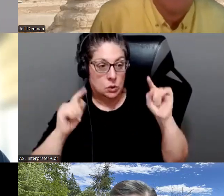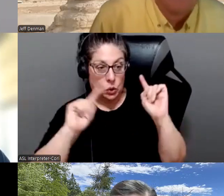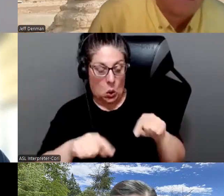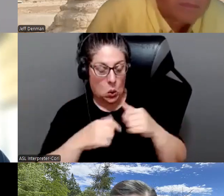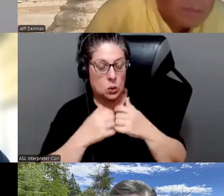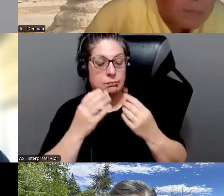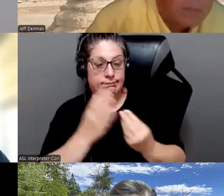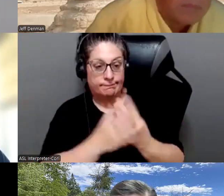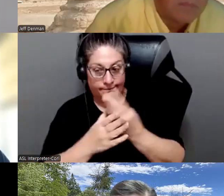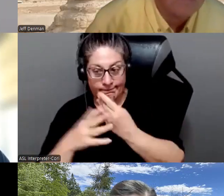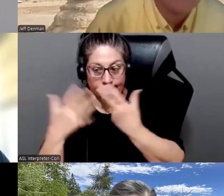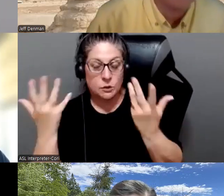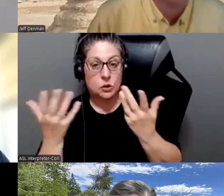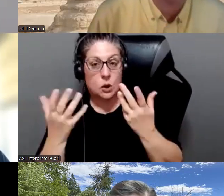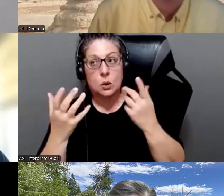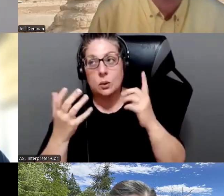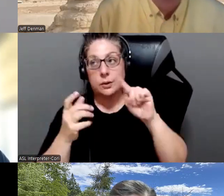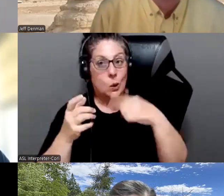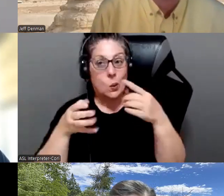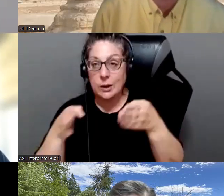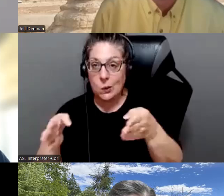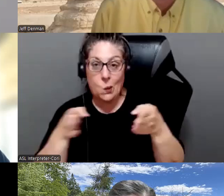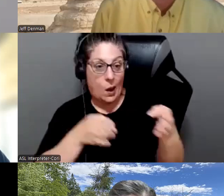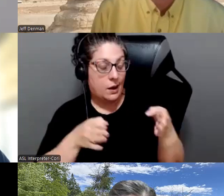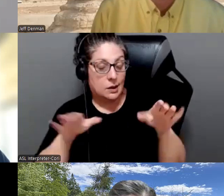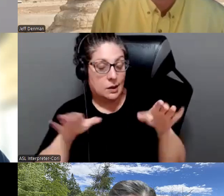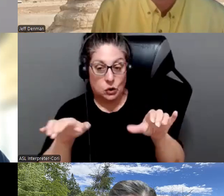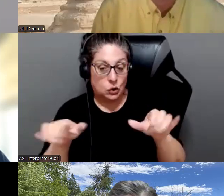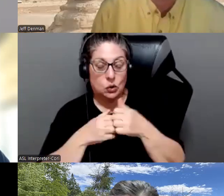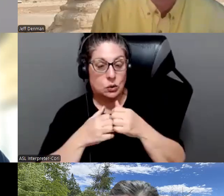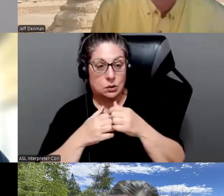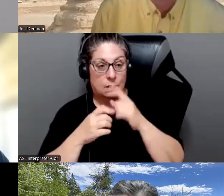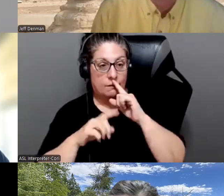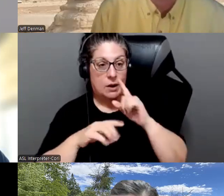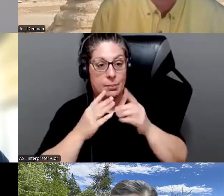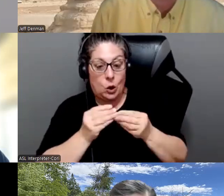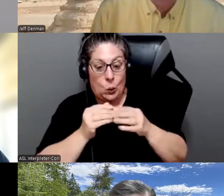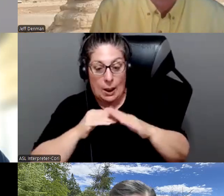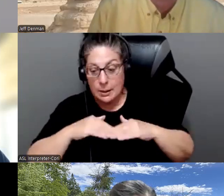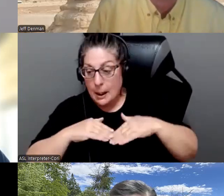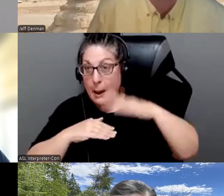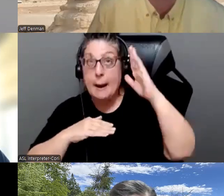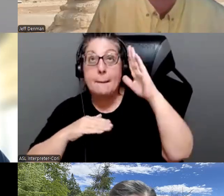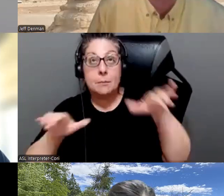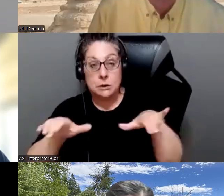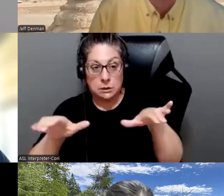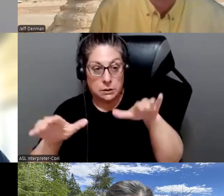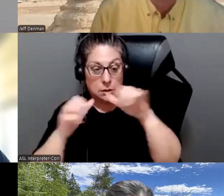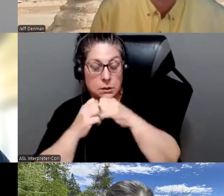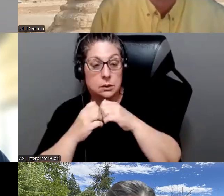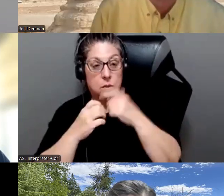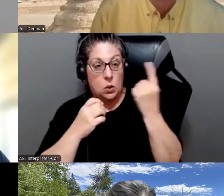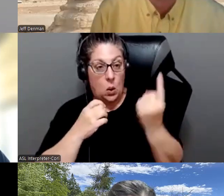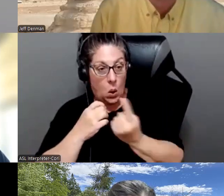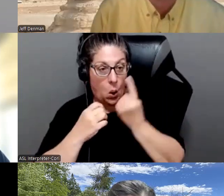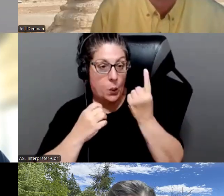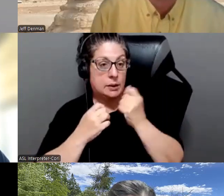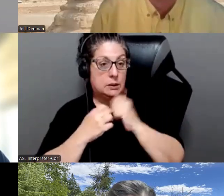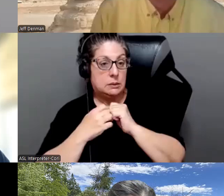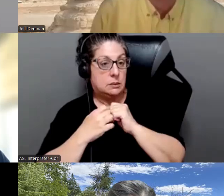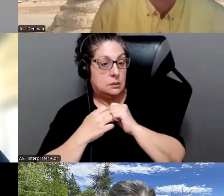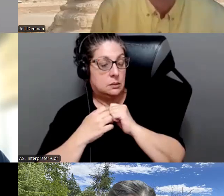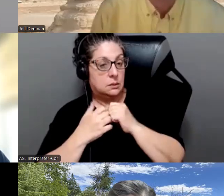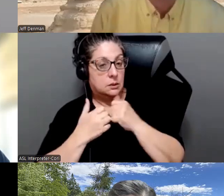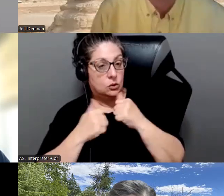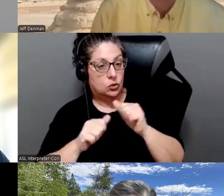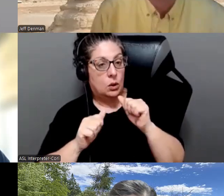is have a pretty from the ground up type procedure where you're always